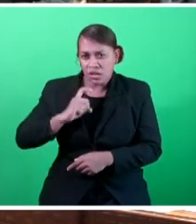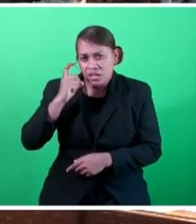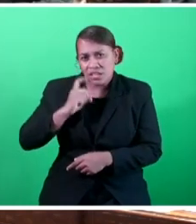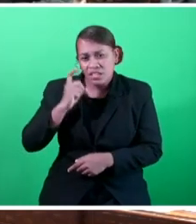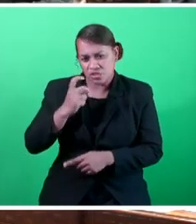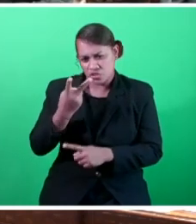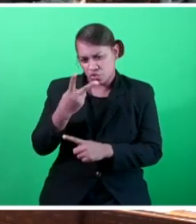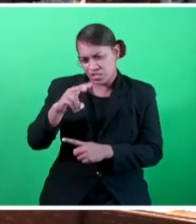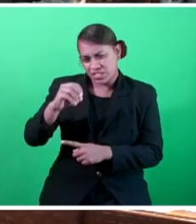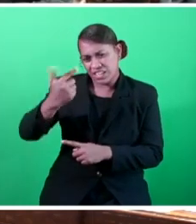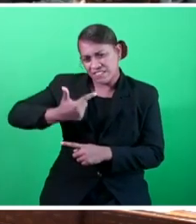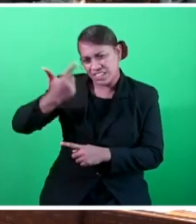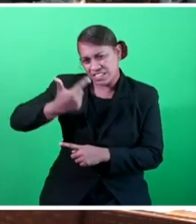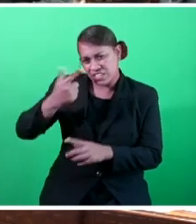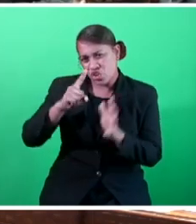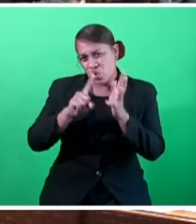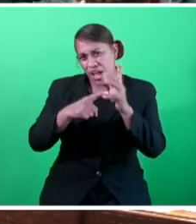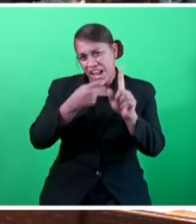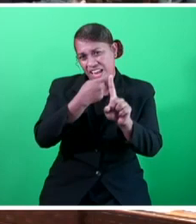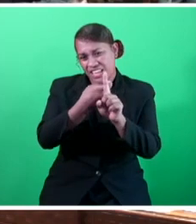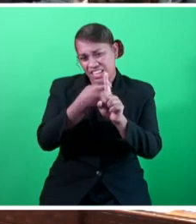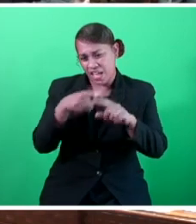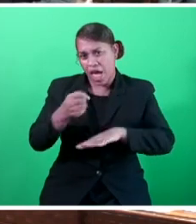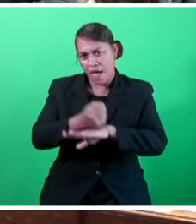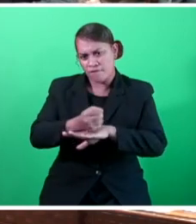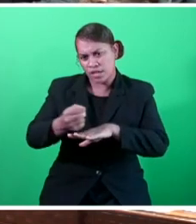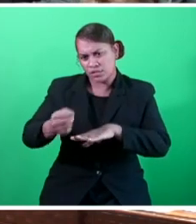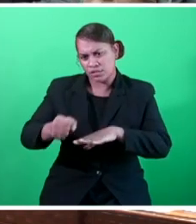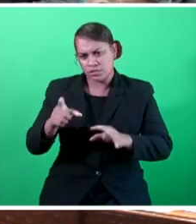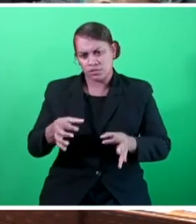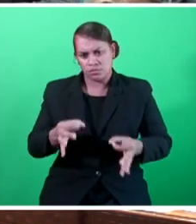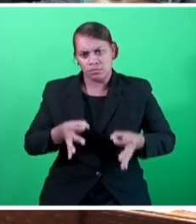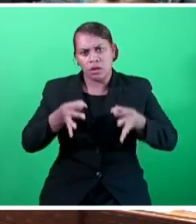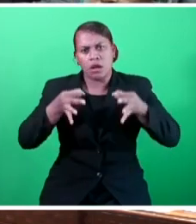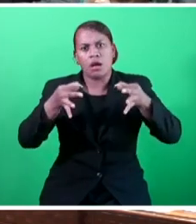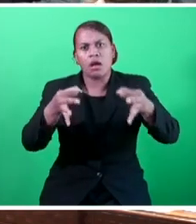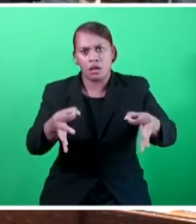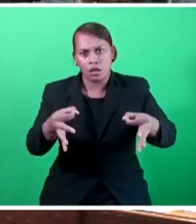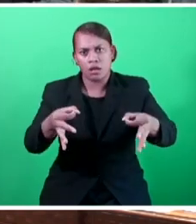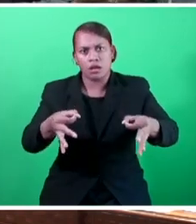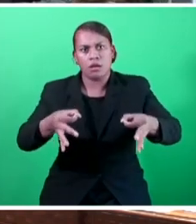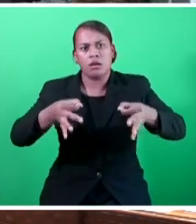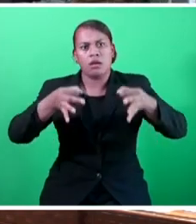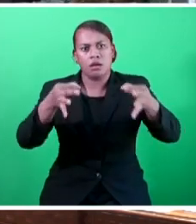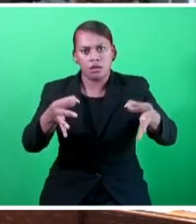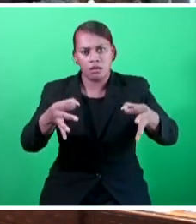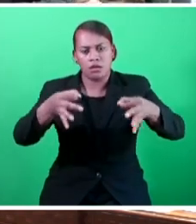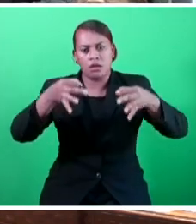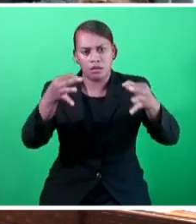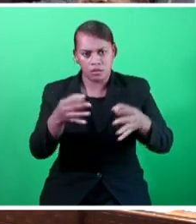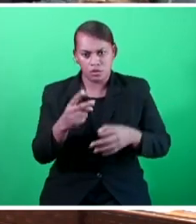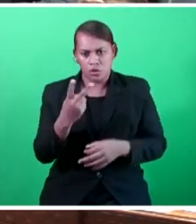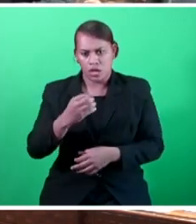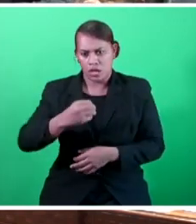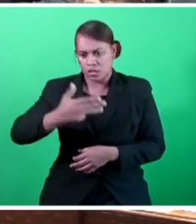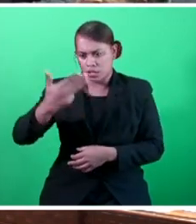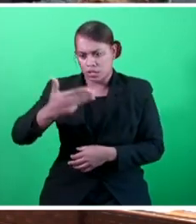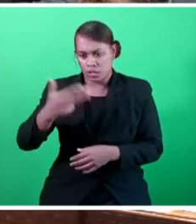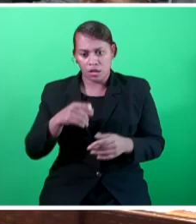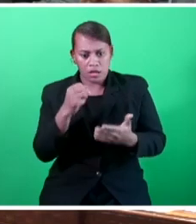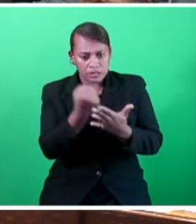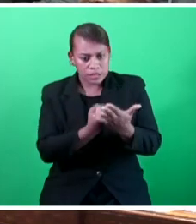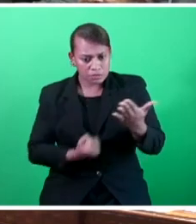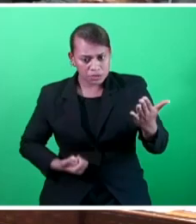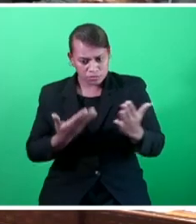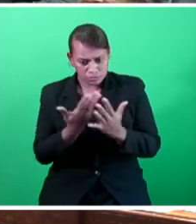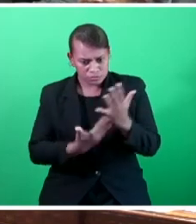government has been delayed indefinitely in 2019. A statement made by the UK government